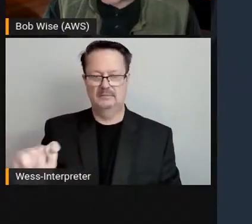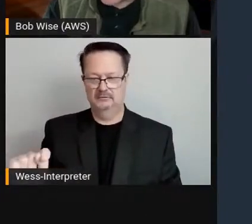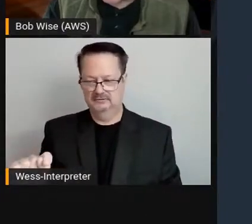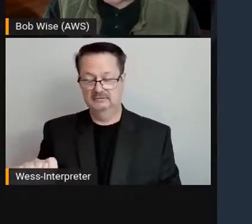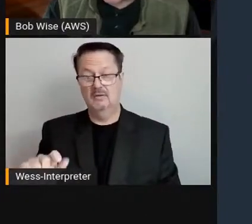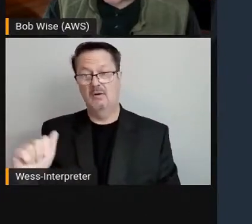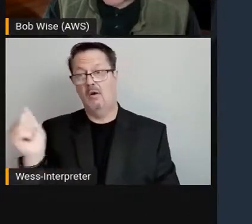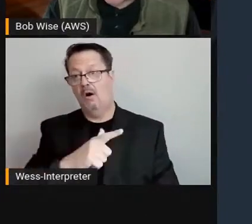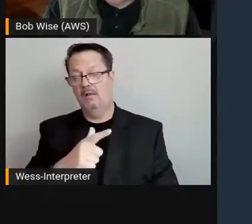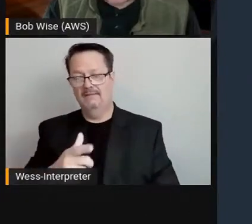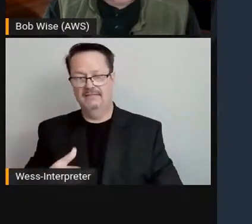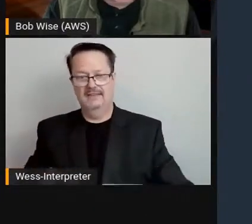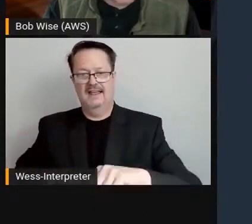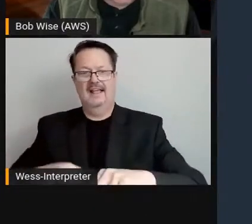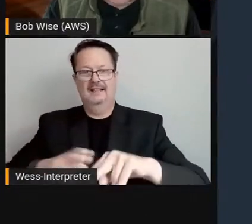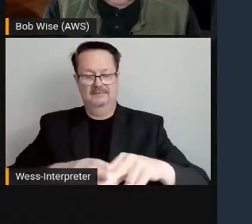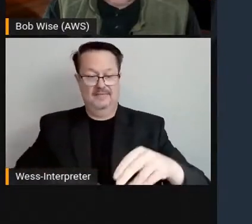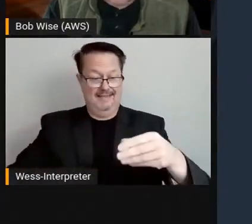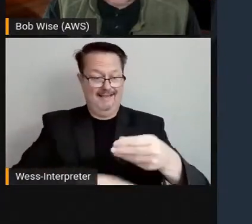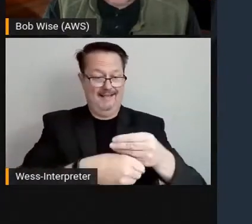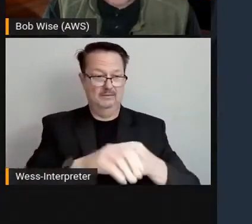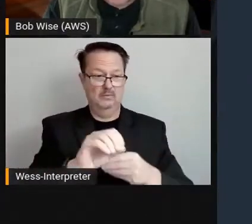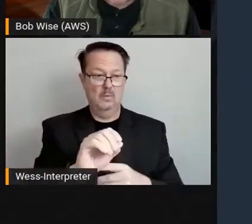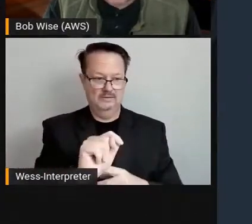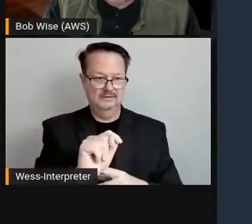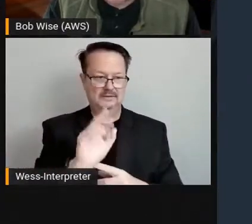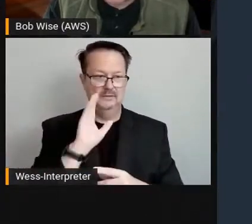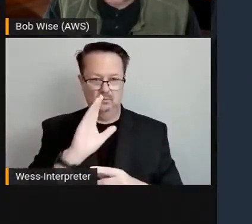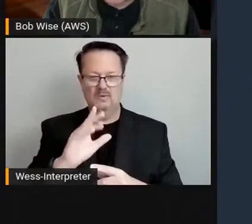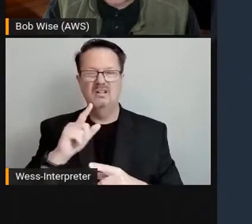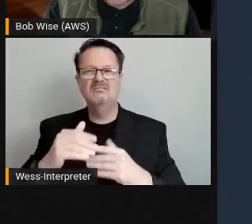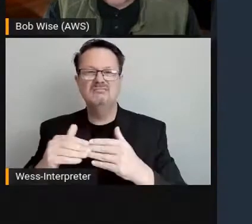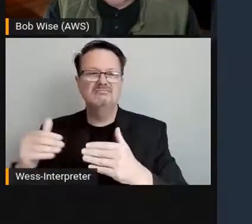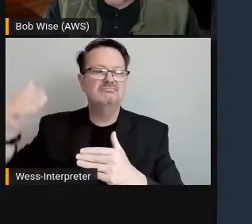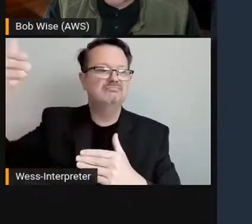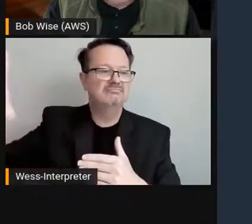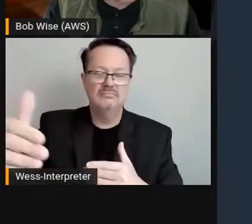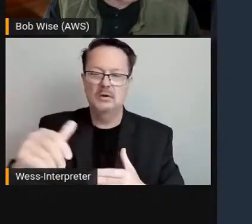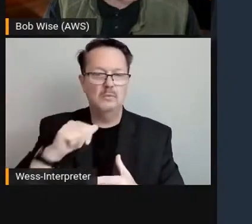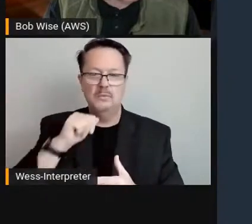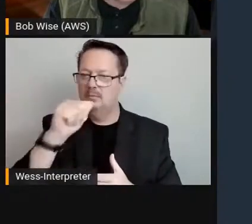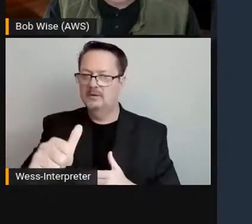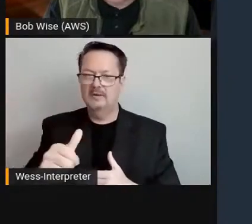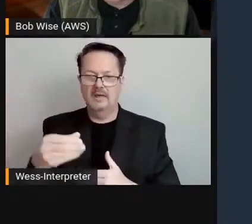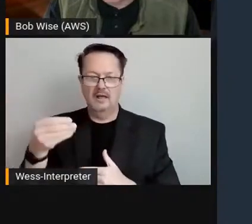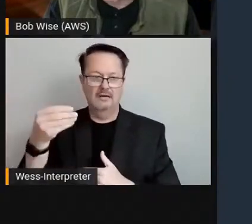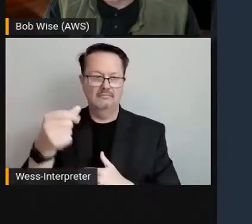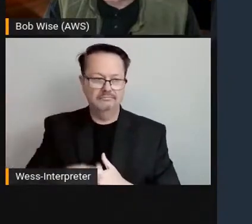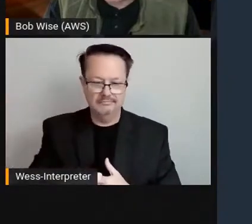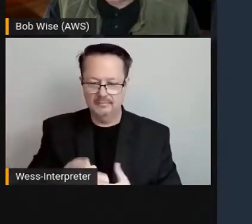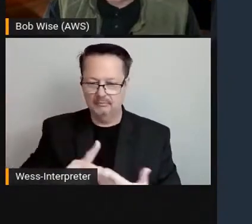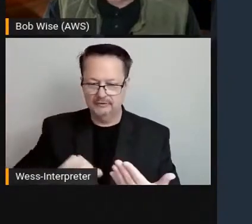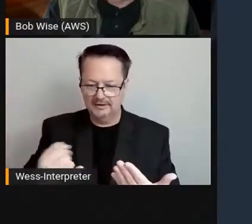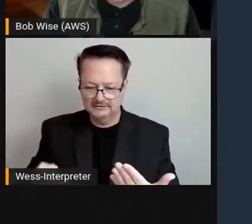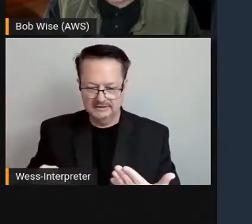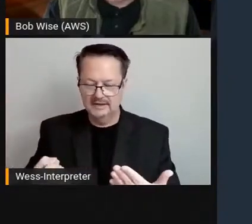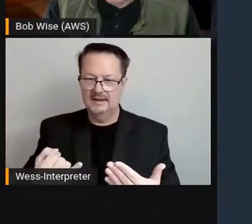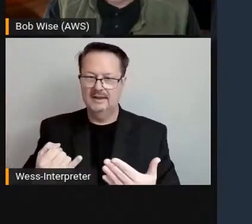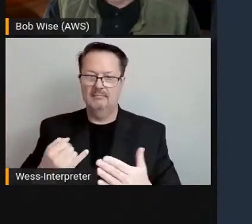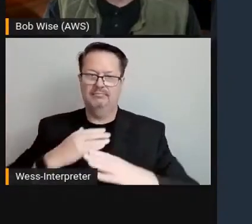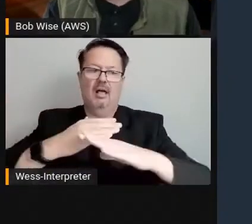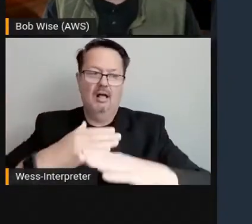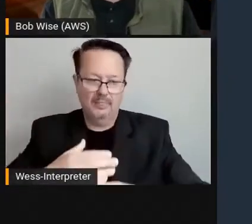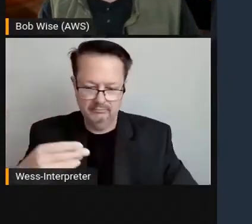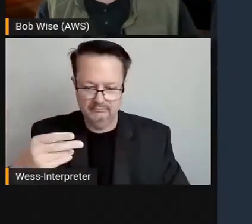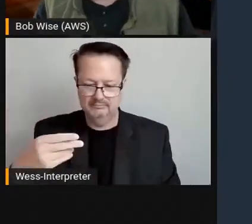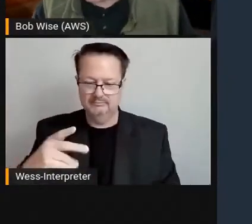that AWS will be adding to OT are going to be done upstream. We will not fork the project, just as we don't fork Kubernetes. Toolkit is